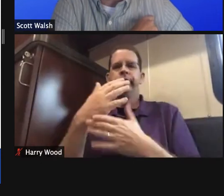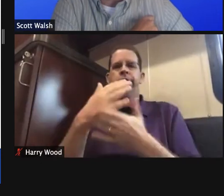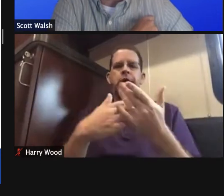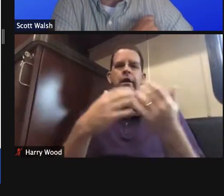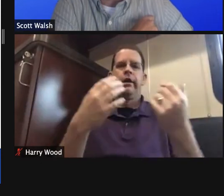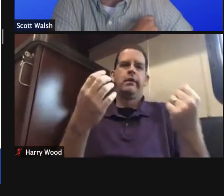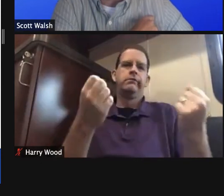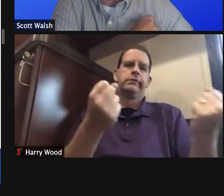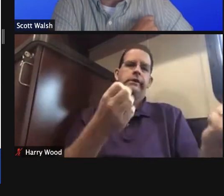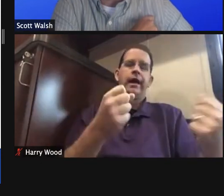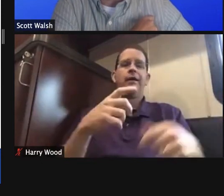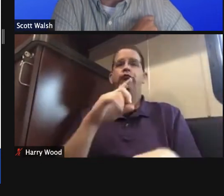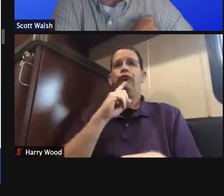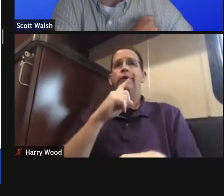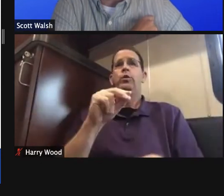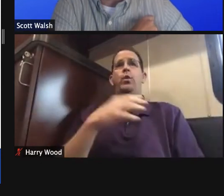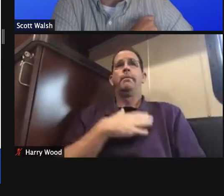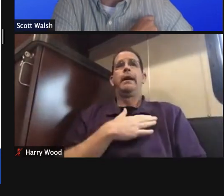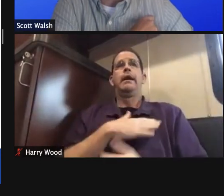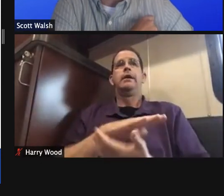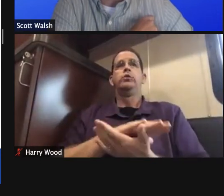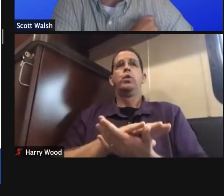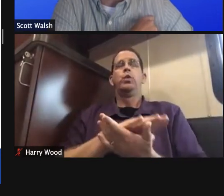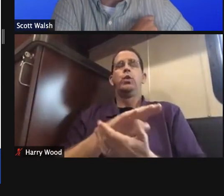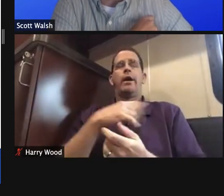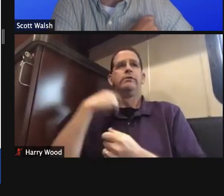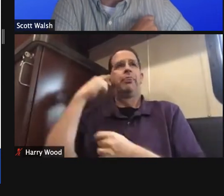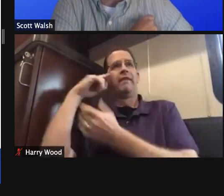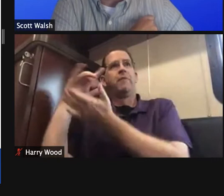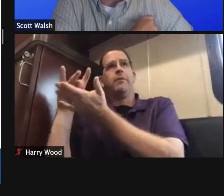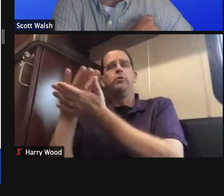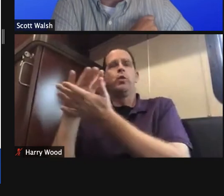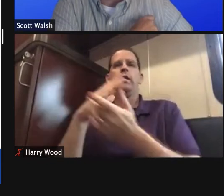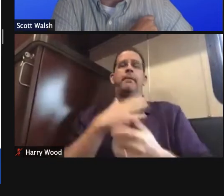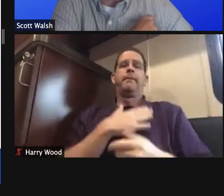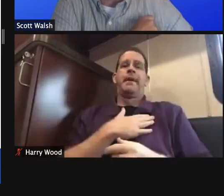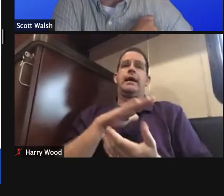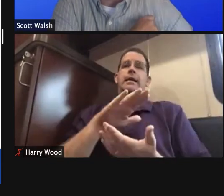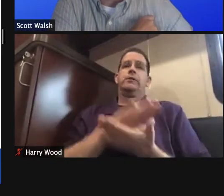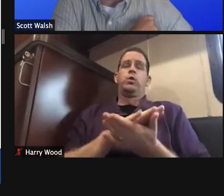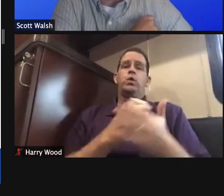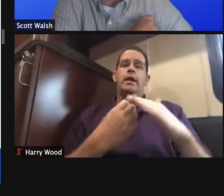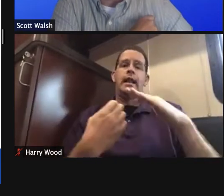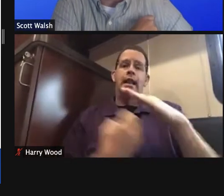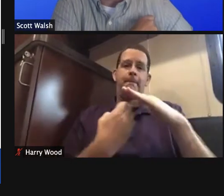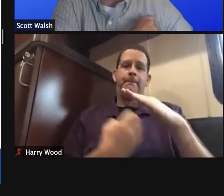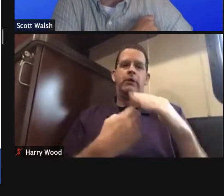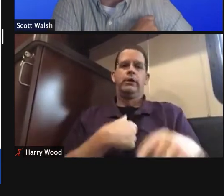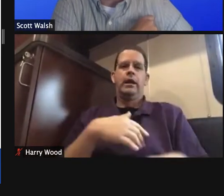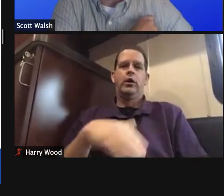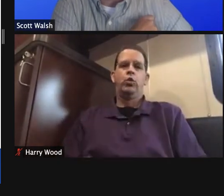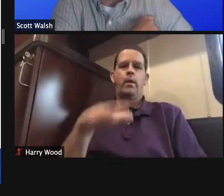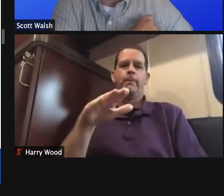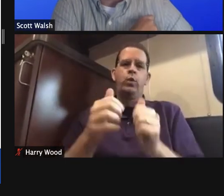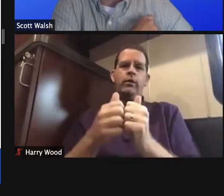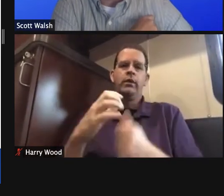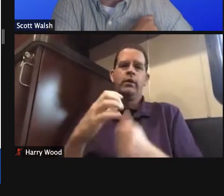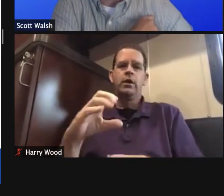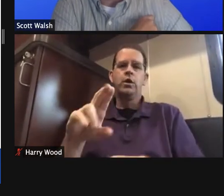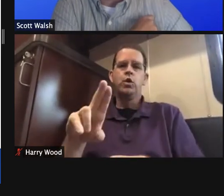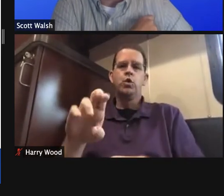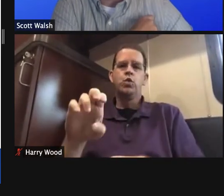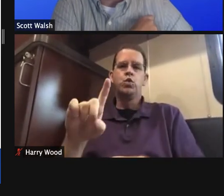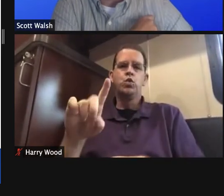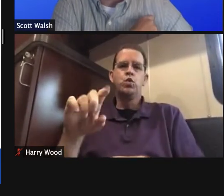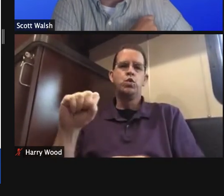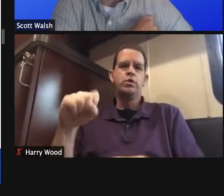but there was deaf and hard of hearing kids around me, some who signed. I mean, really, um, my school, if I think in elementary school where